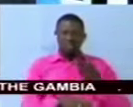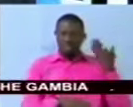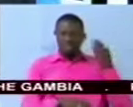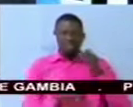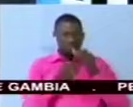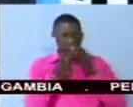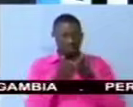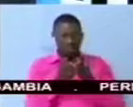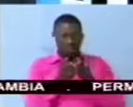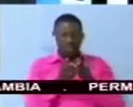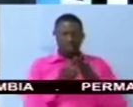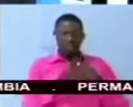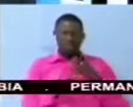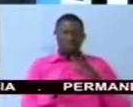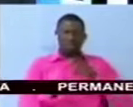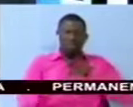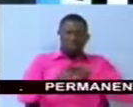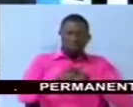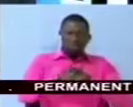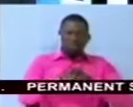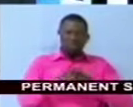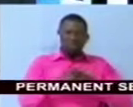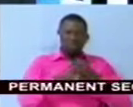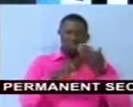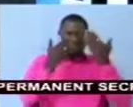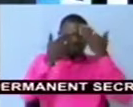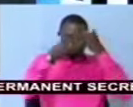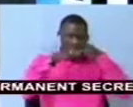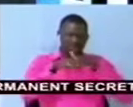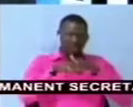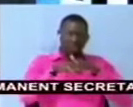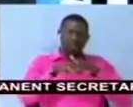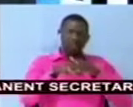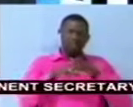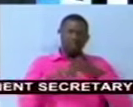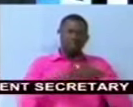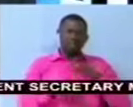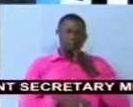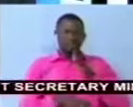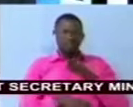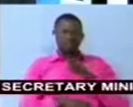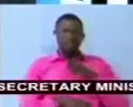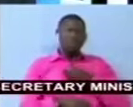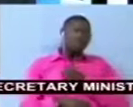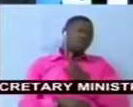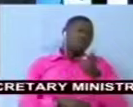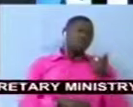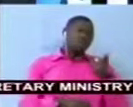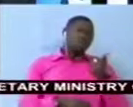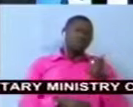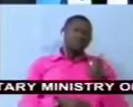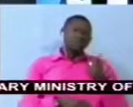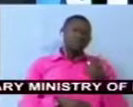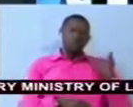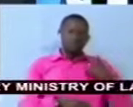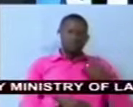that they were holding him overnight or so, and perhaps with other detainees, I wasn't too sure of